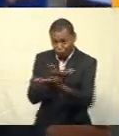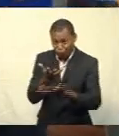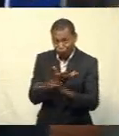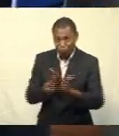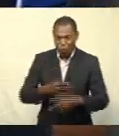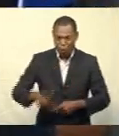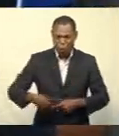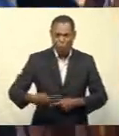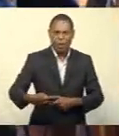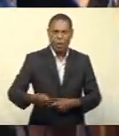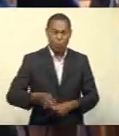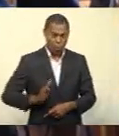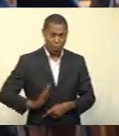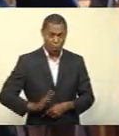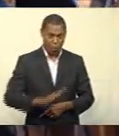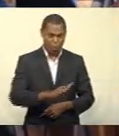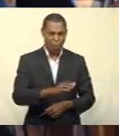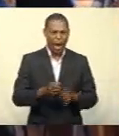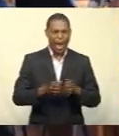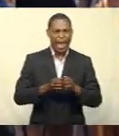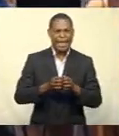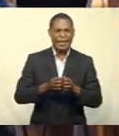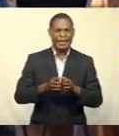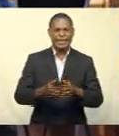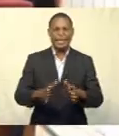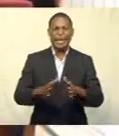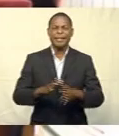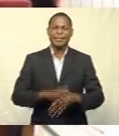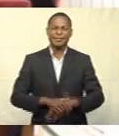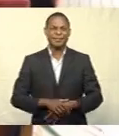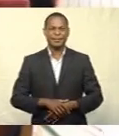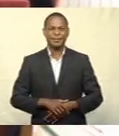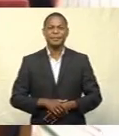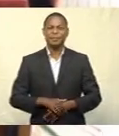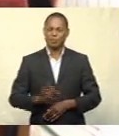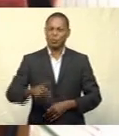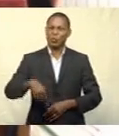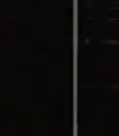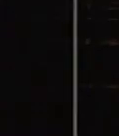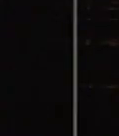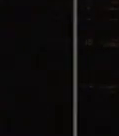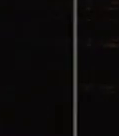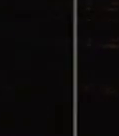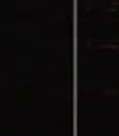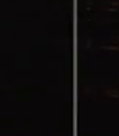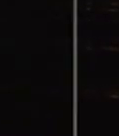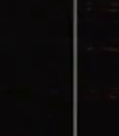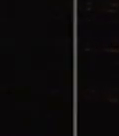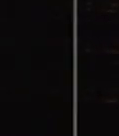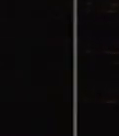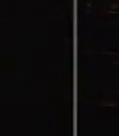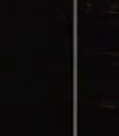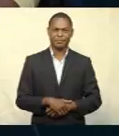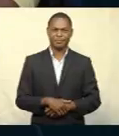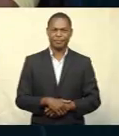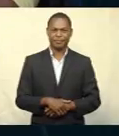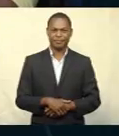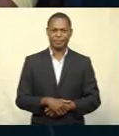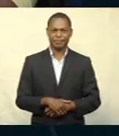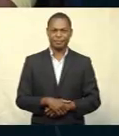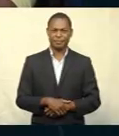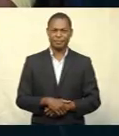in Nambua today and will start in the Kaunrove tomorrow. Eleanor Turangaivu, FBC News. And Eleanor is